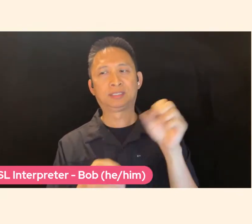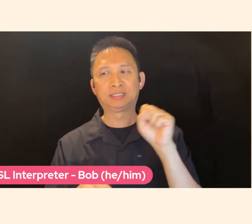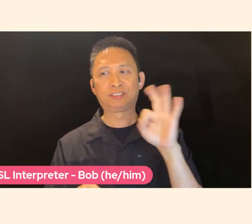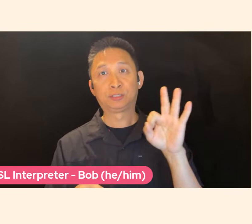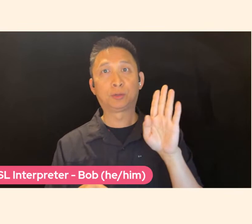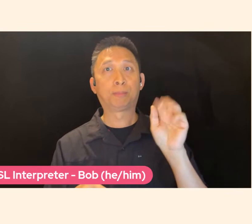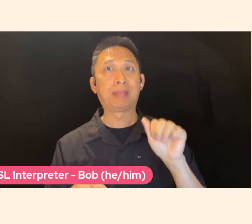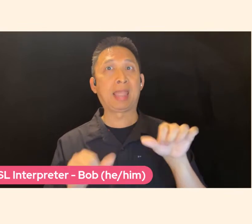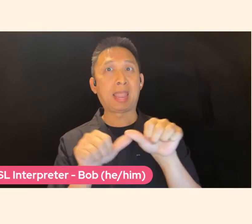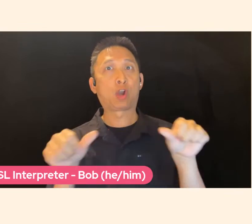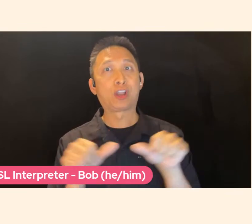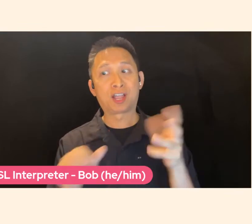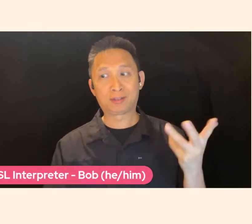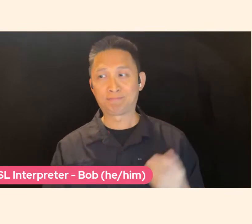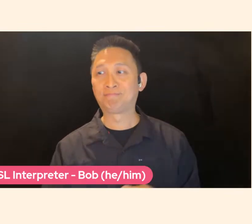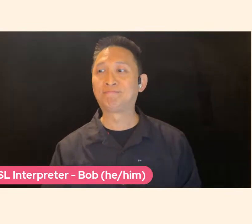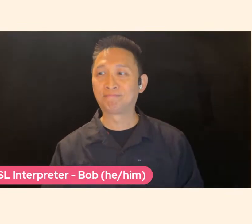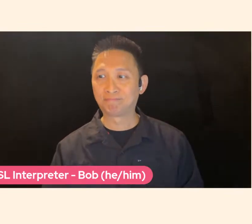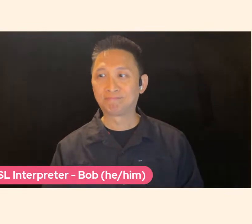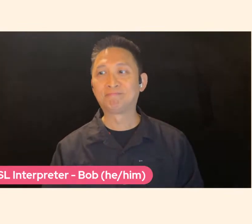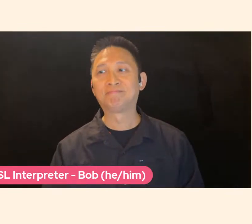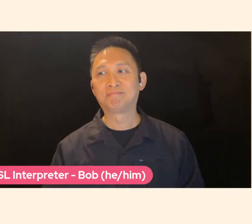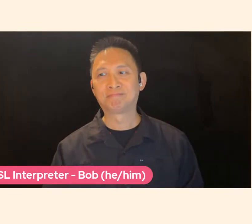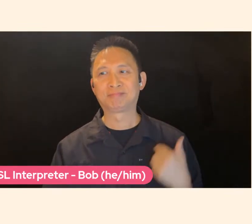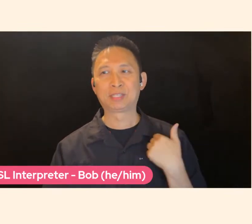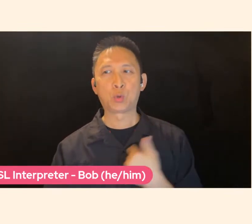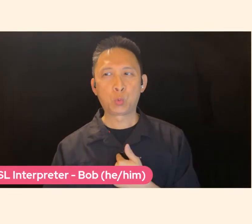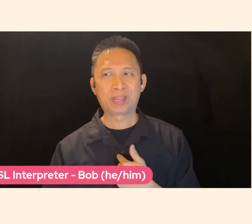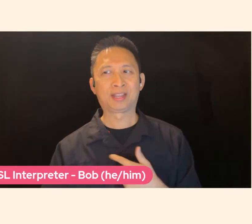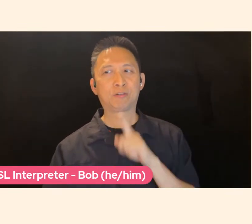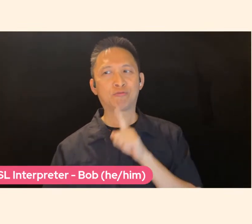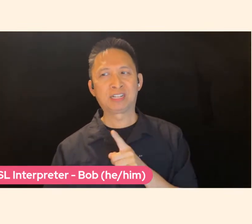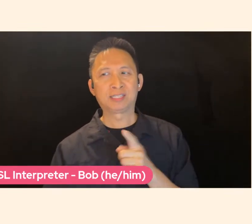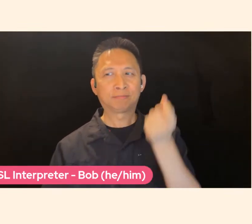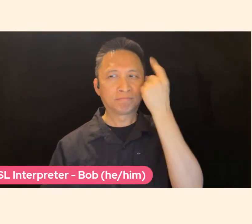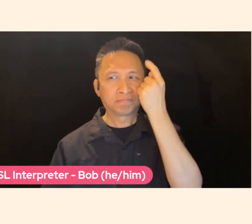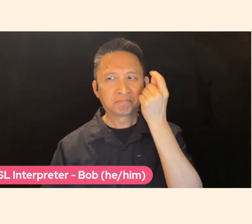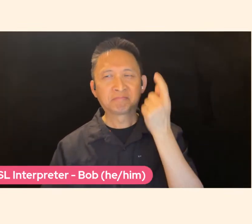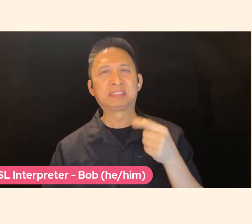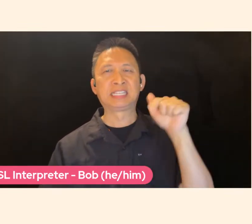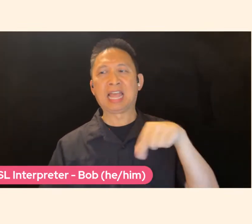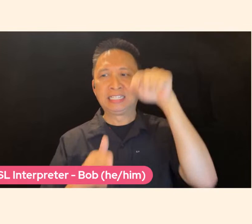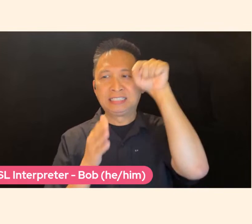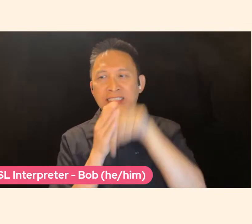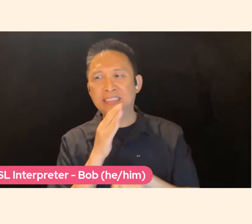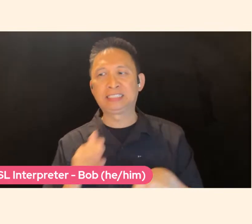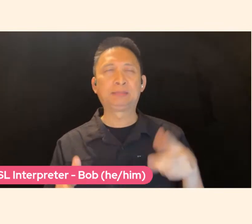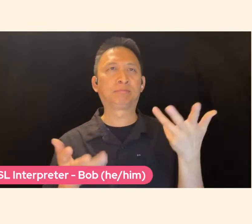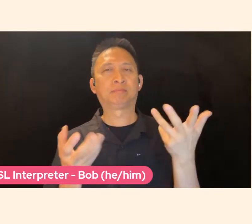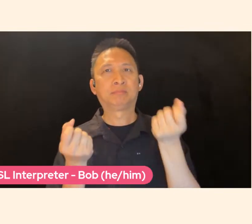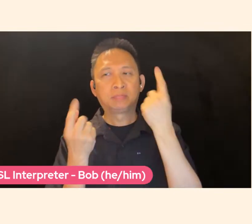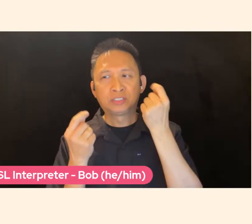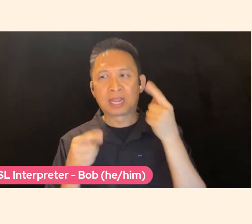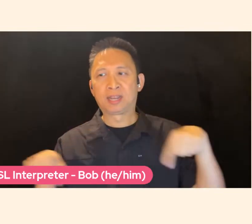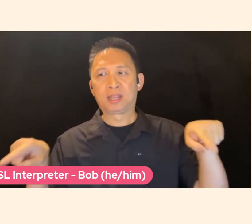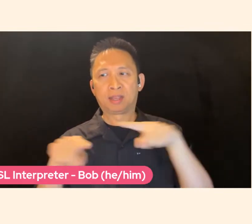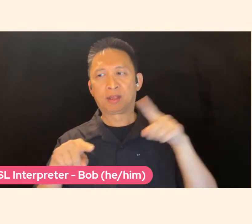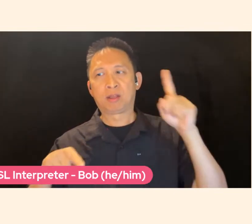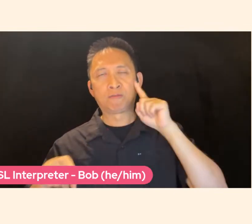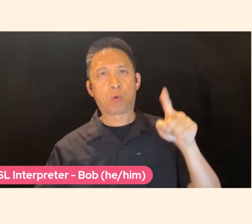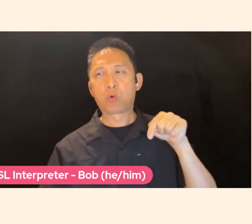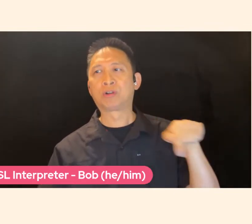diverse tapestry of LGBTQ plus identities and experiences, recognizing the intersections of race,